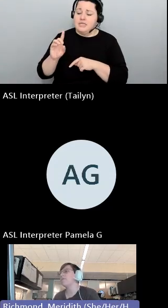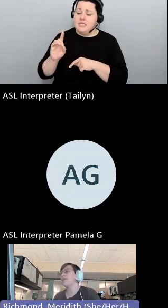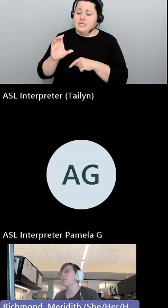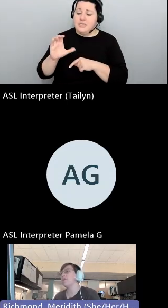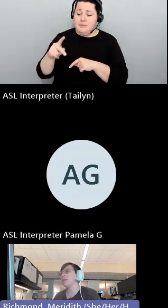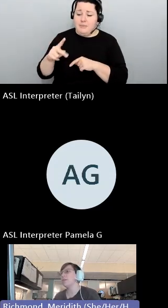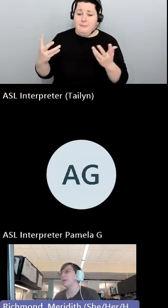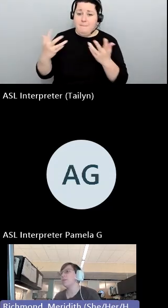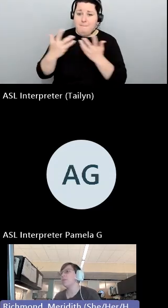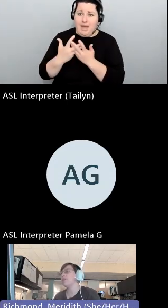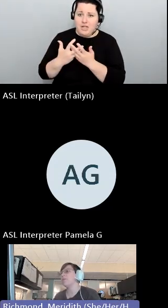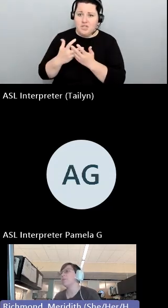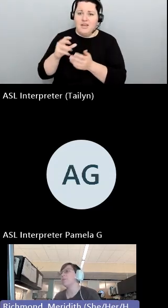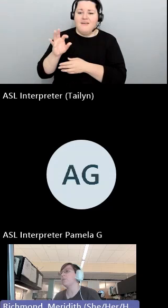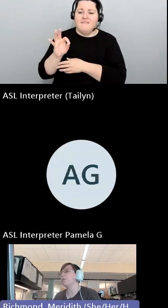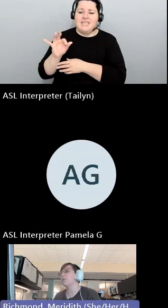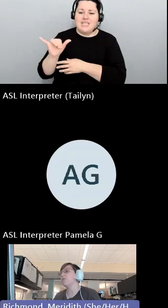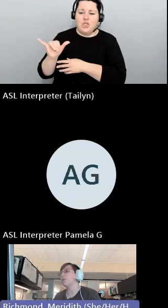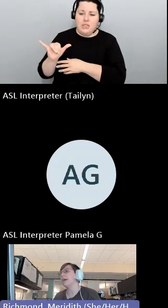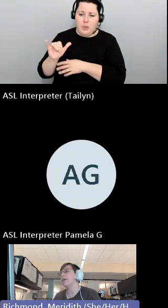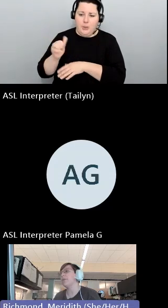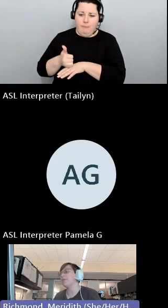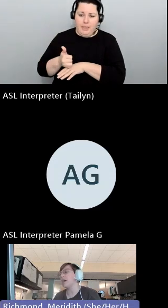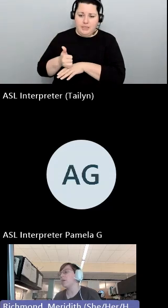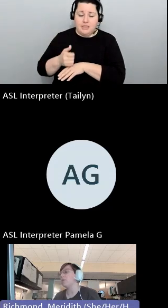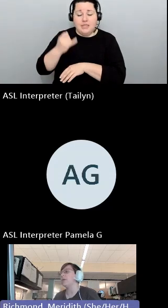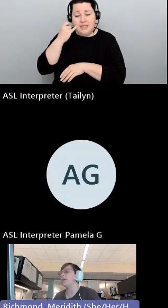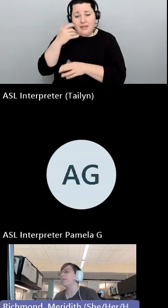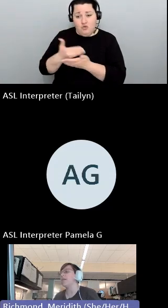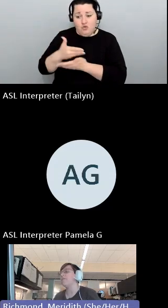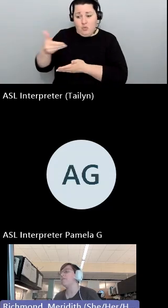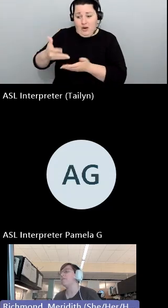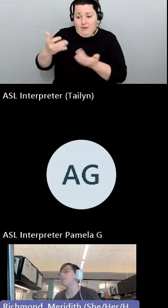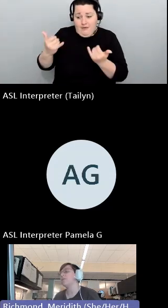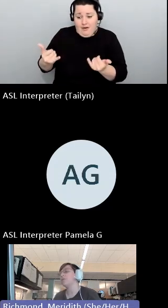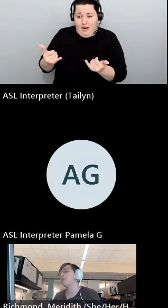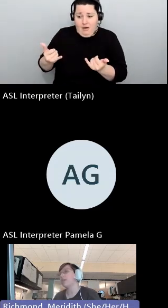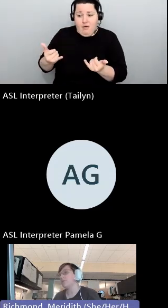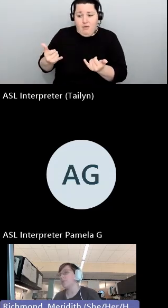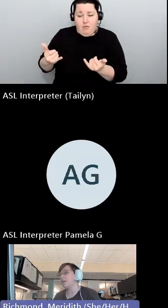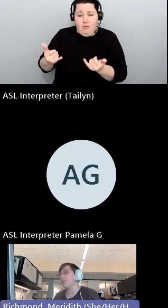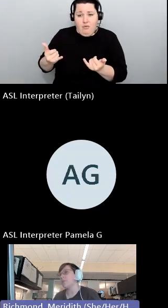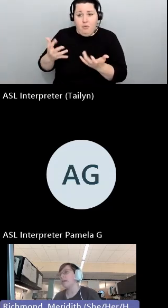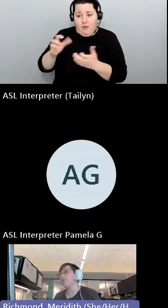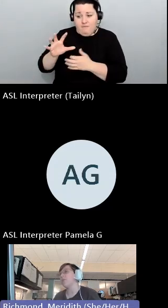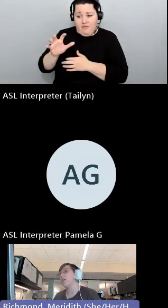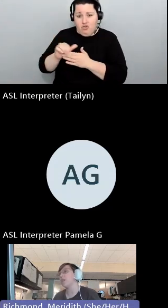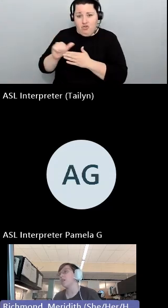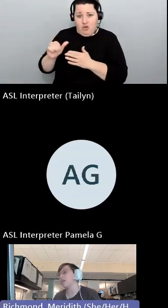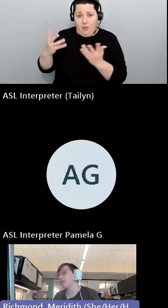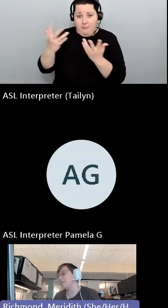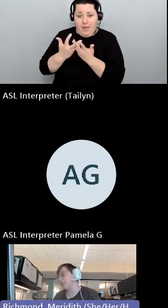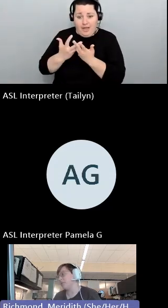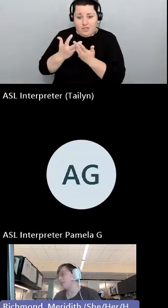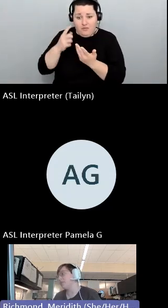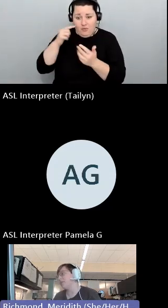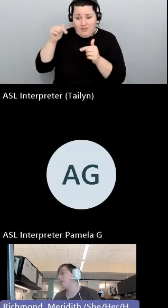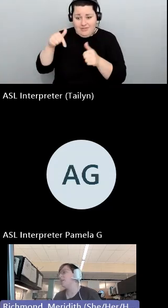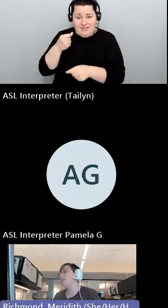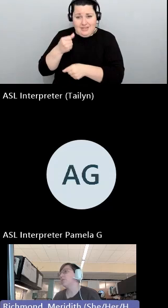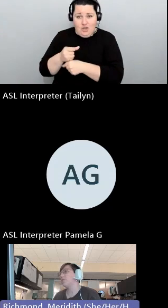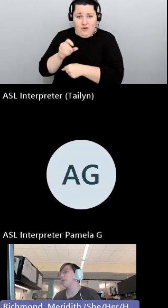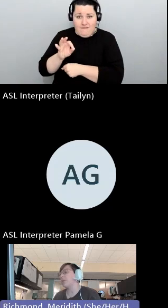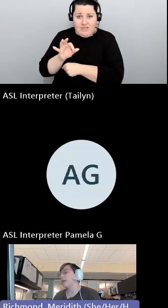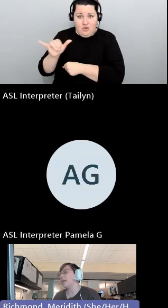is fiscal year based. So if people who are new hires now want to get that $500 match for our current fiscal